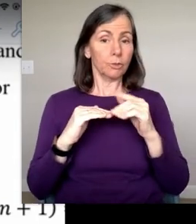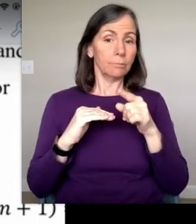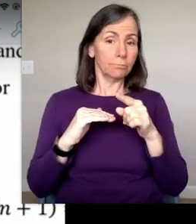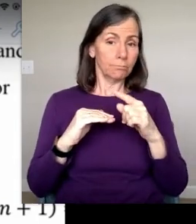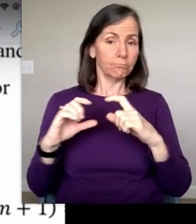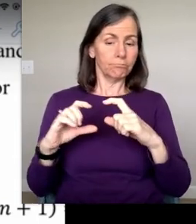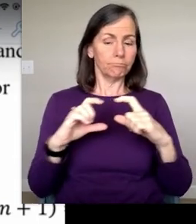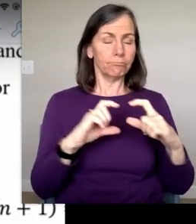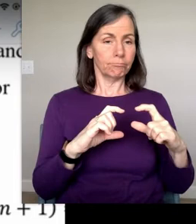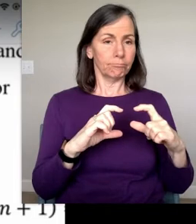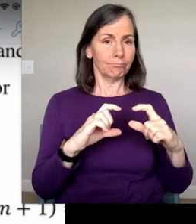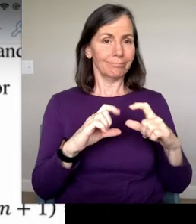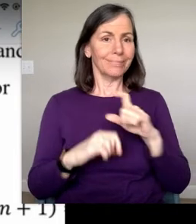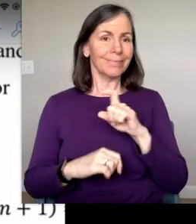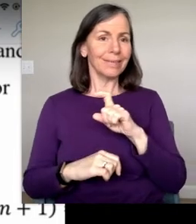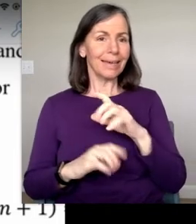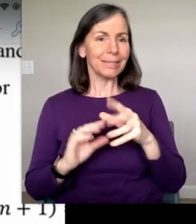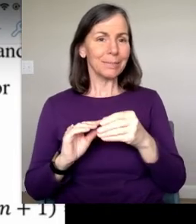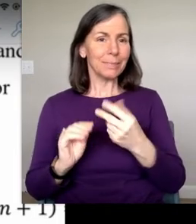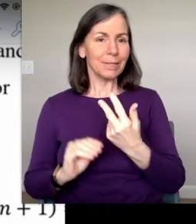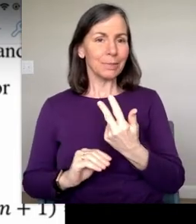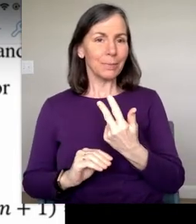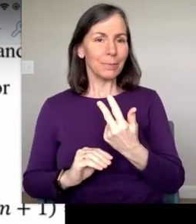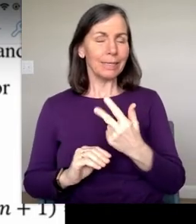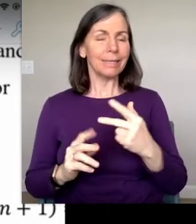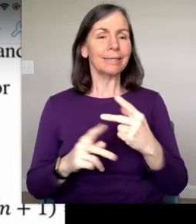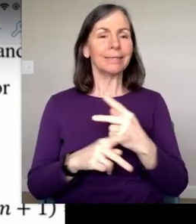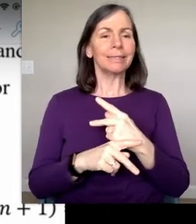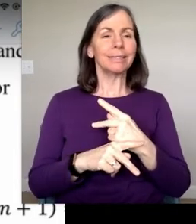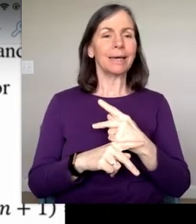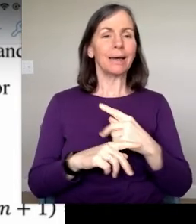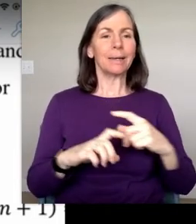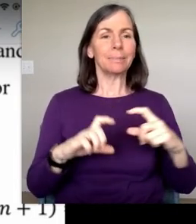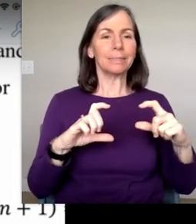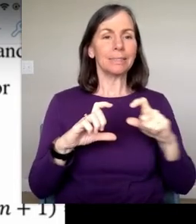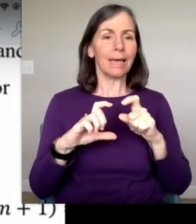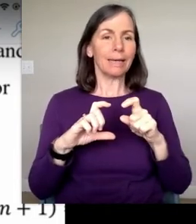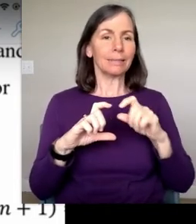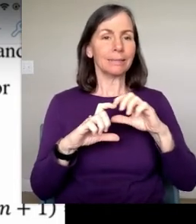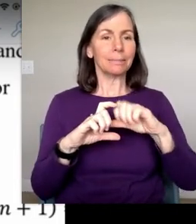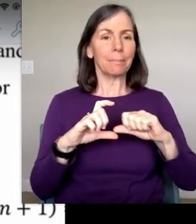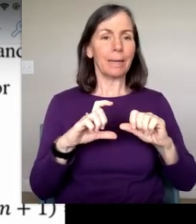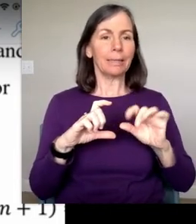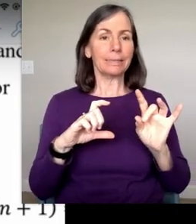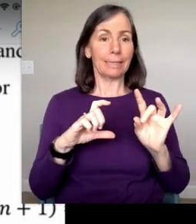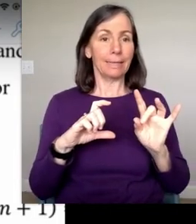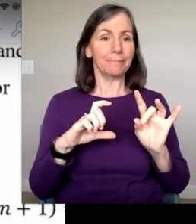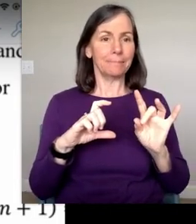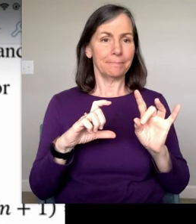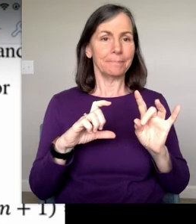x plus 3 times x minus 8.